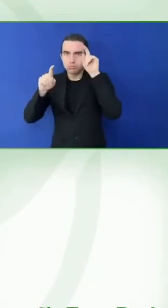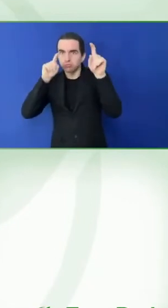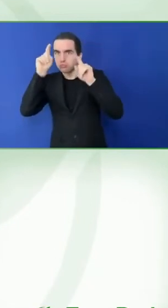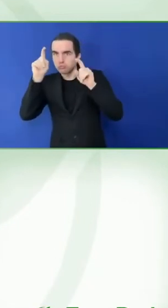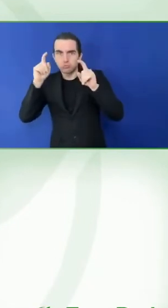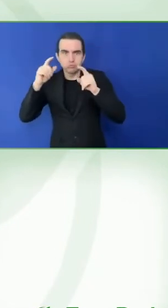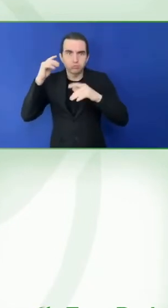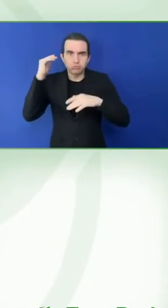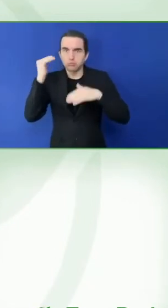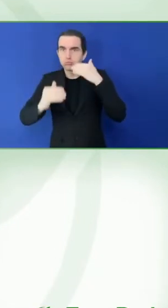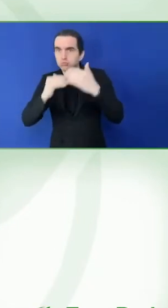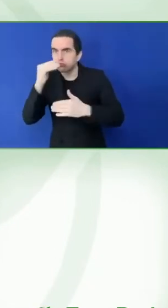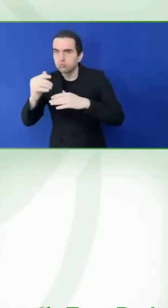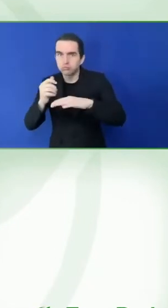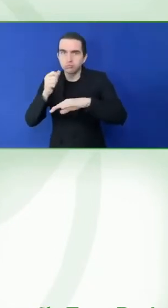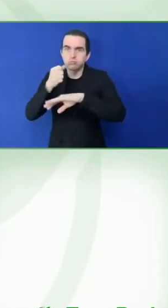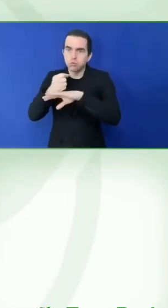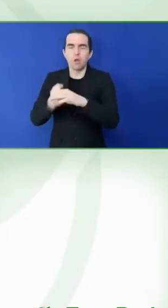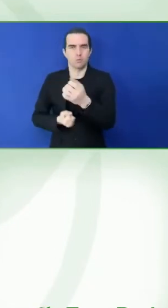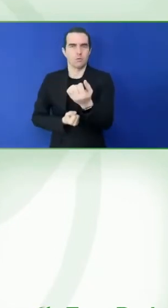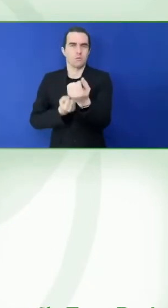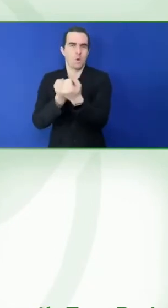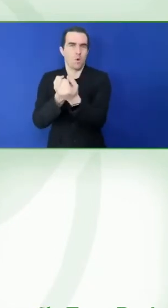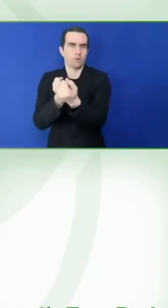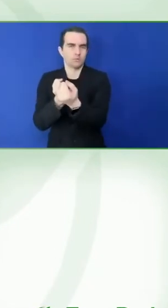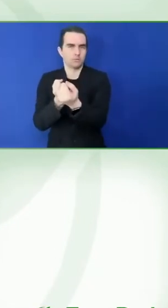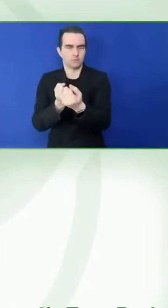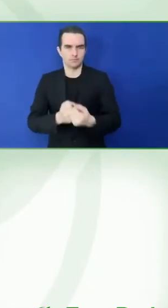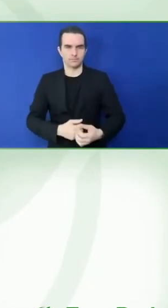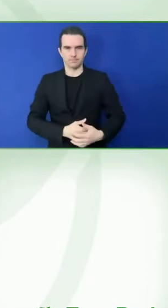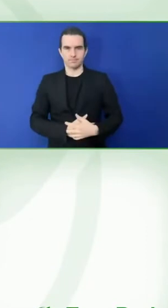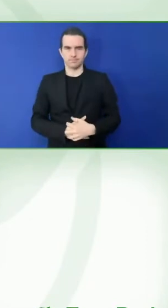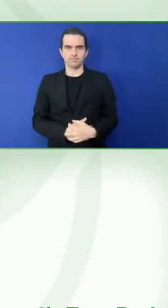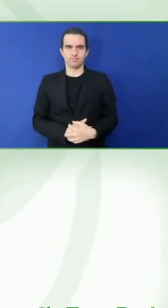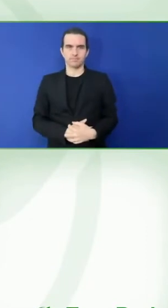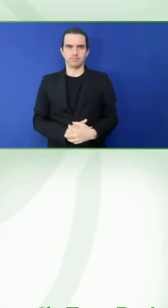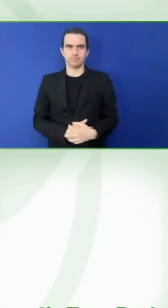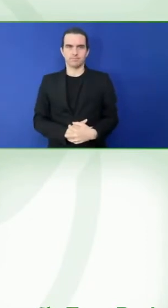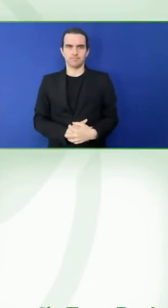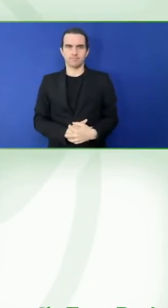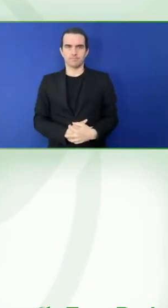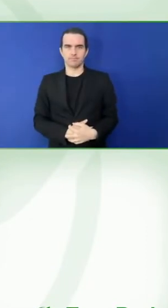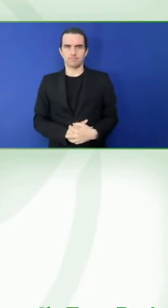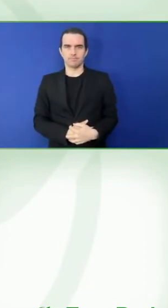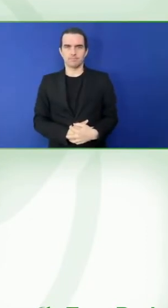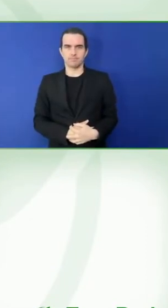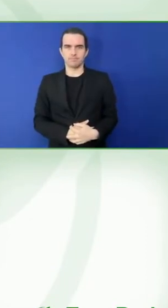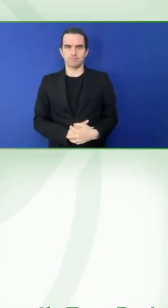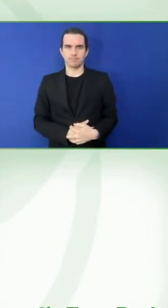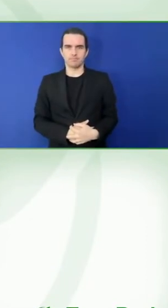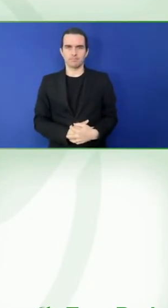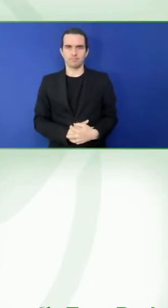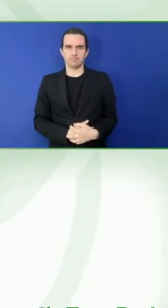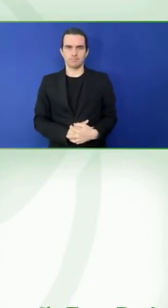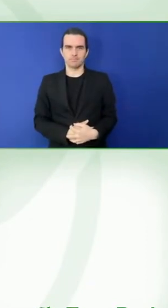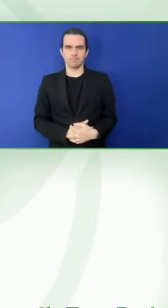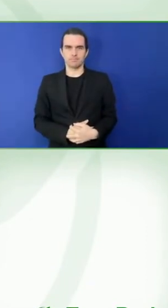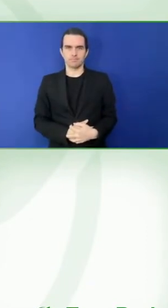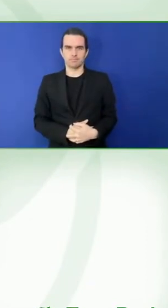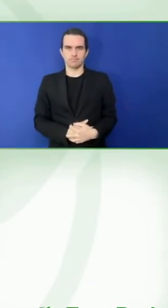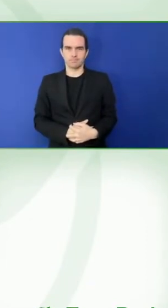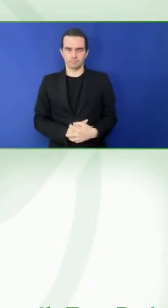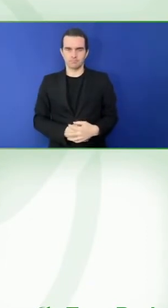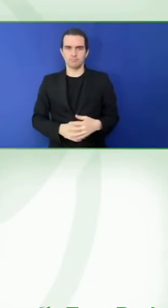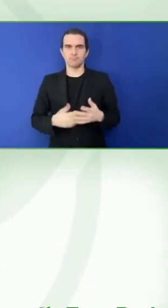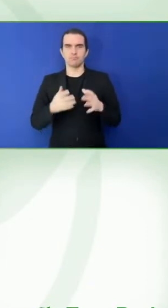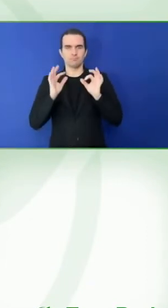you also have a long-standing career in different agencies across sectors. So I think that's will be a very interesting